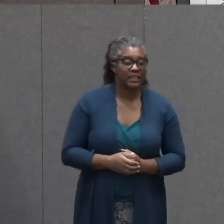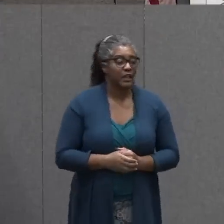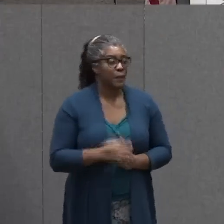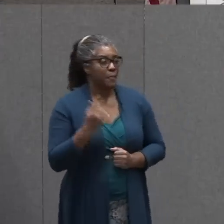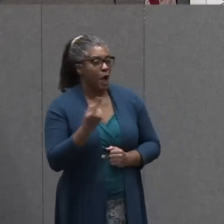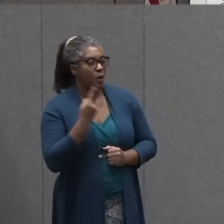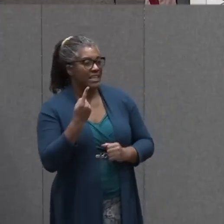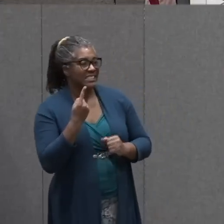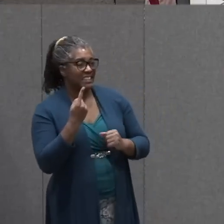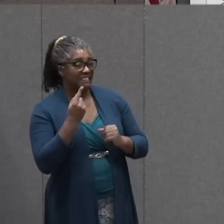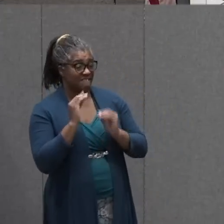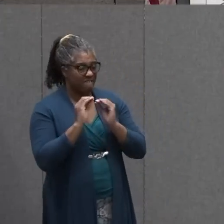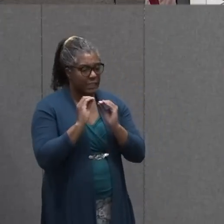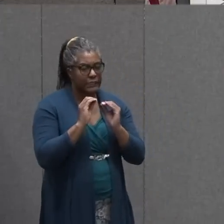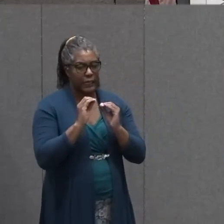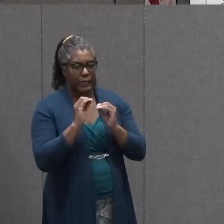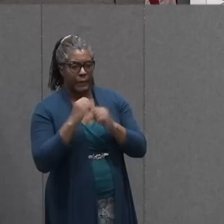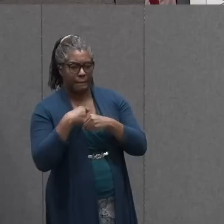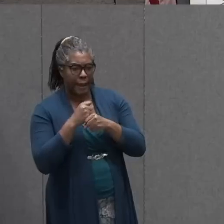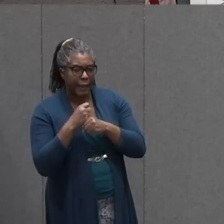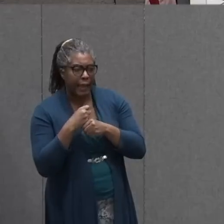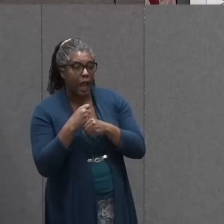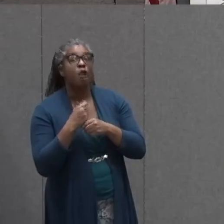let's just say building. Ooh, building.